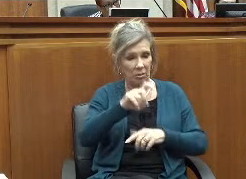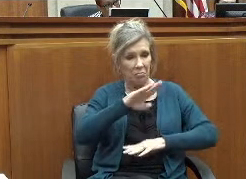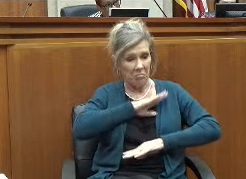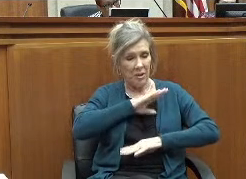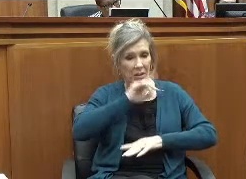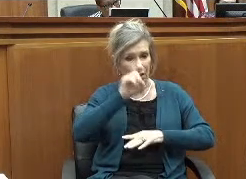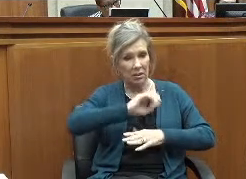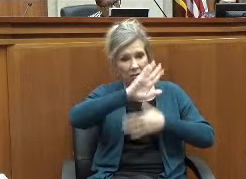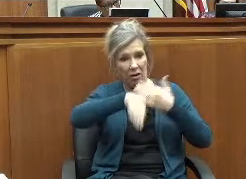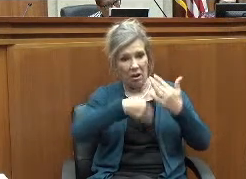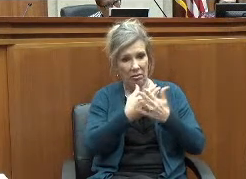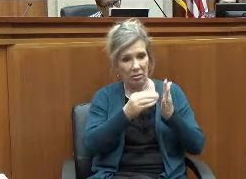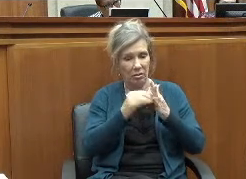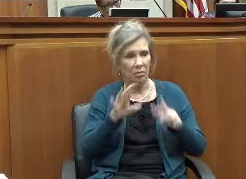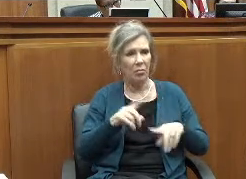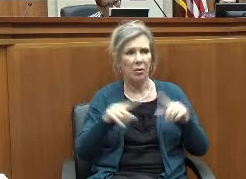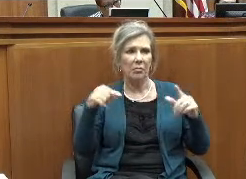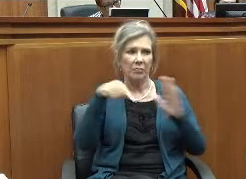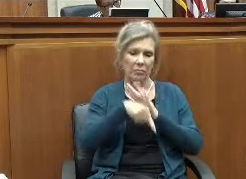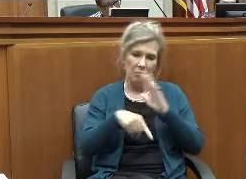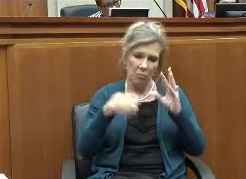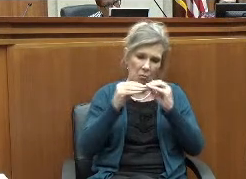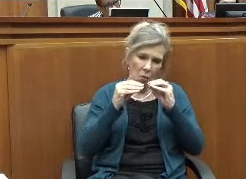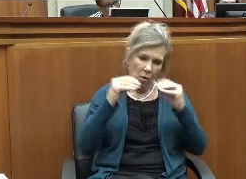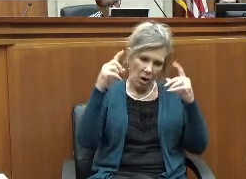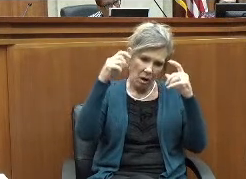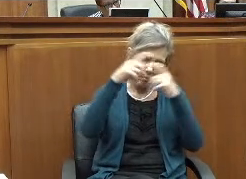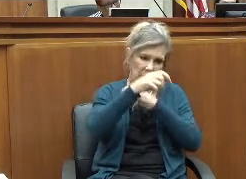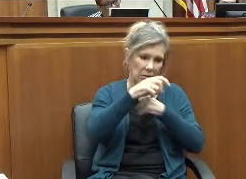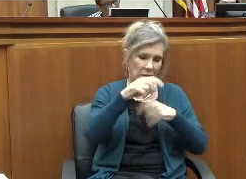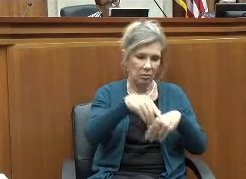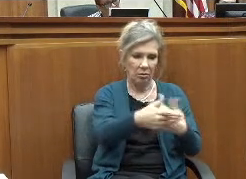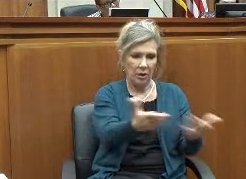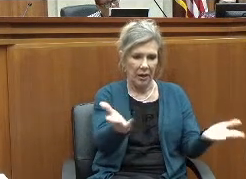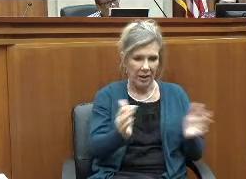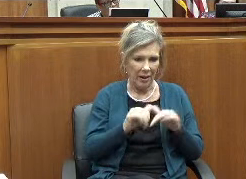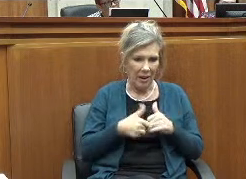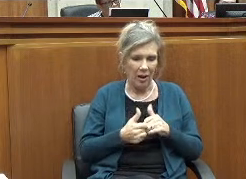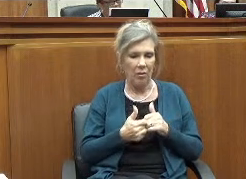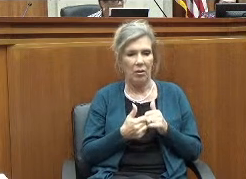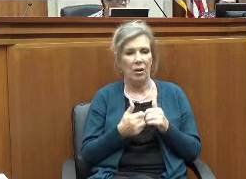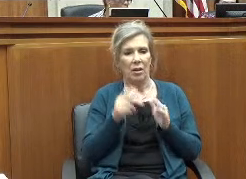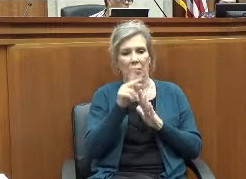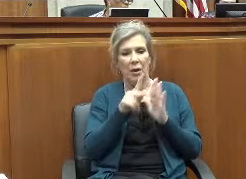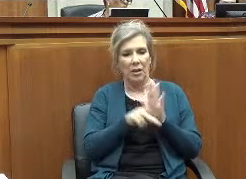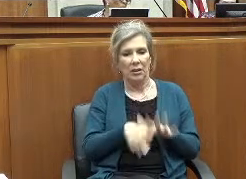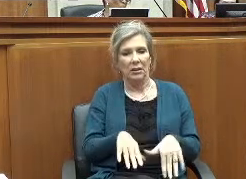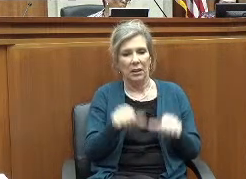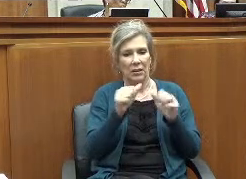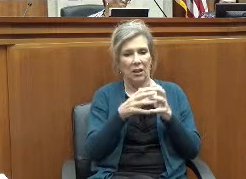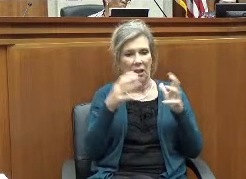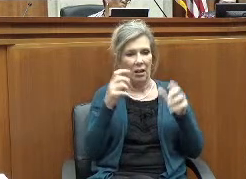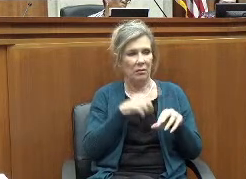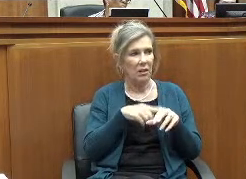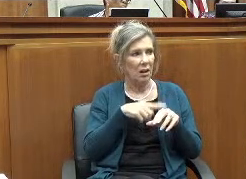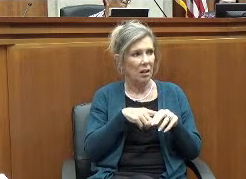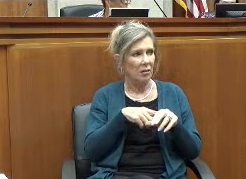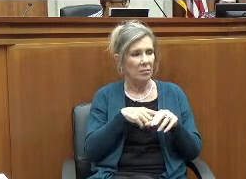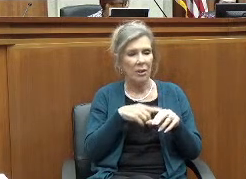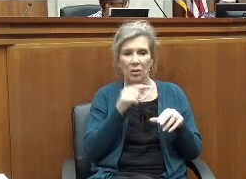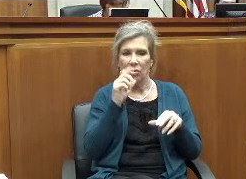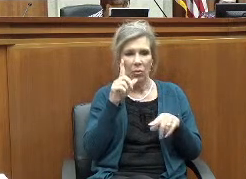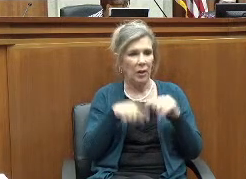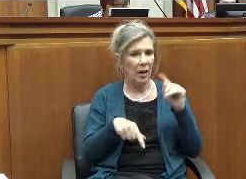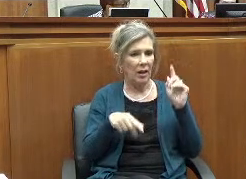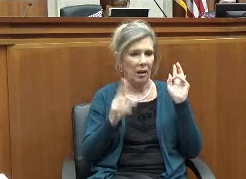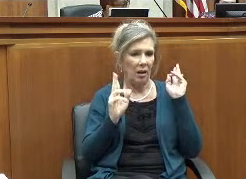more complex in laying that out, and I think it's within the policy that took a lot of time, not on something that's just hastily done. So what